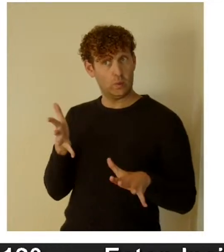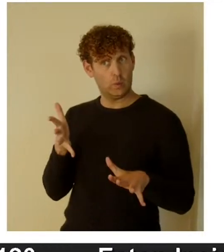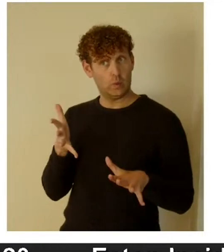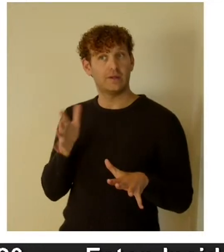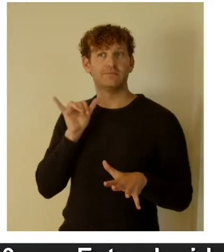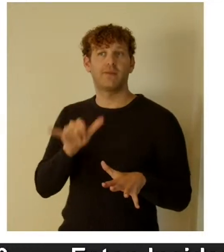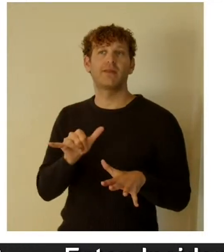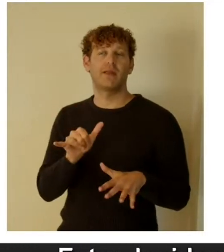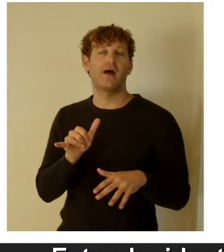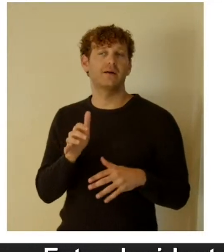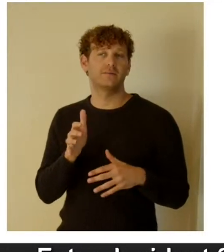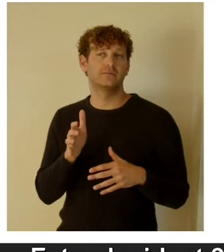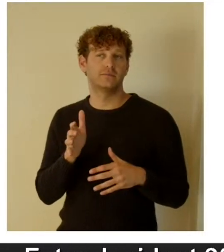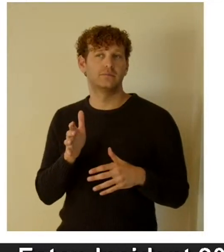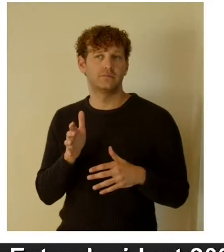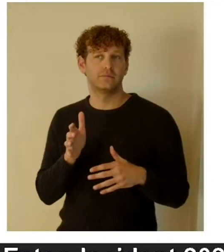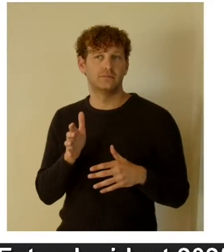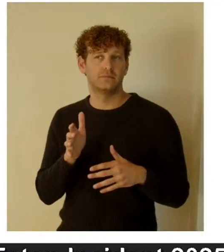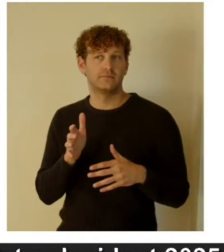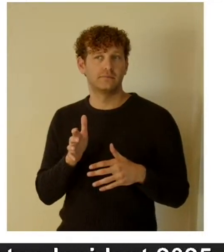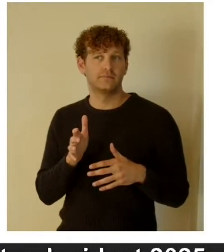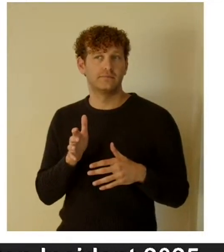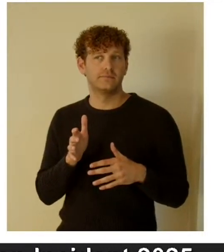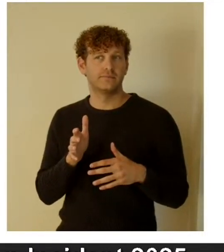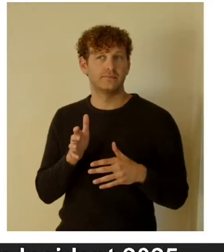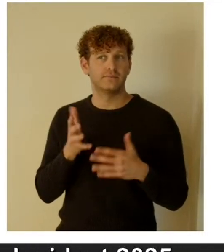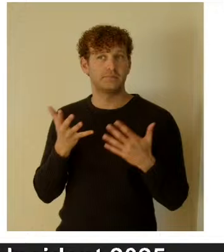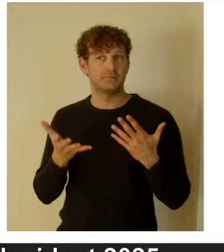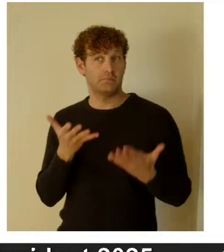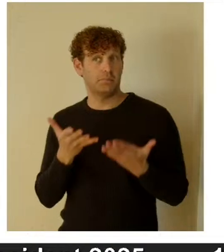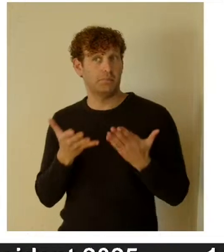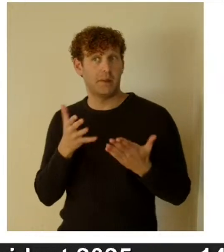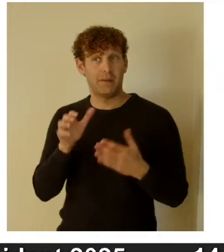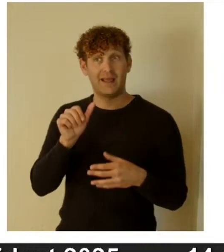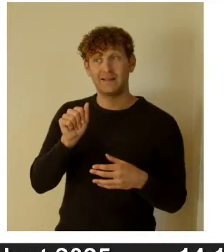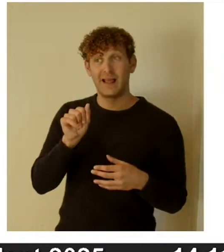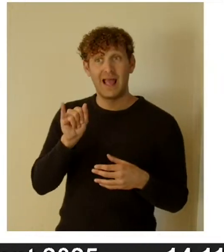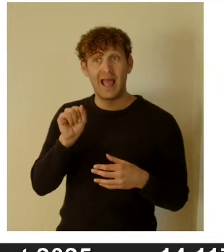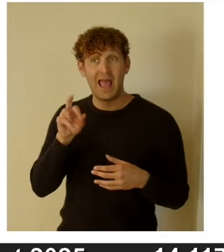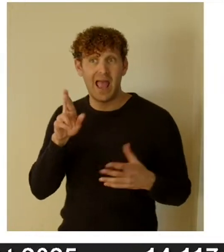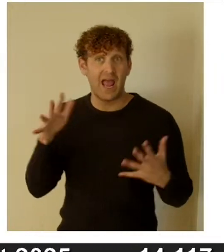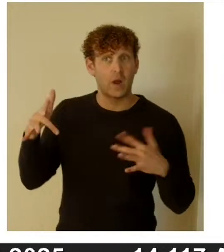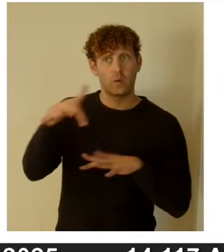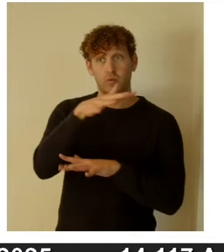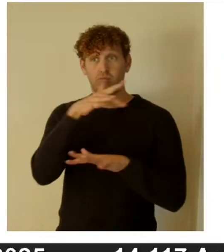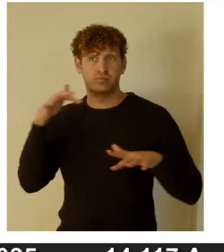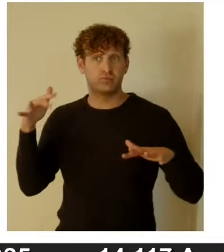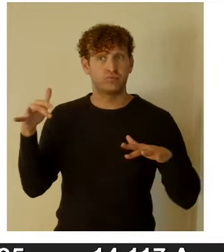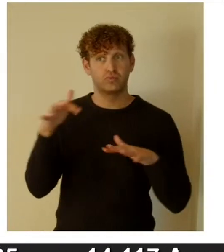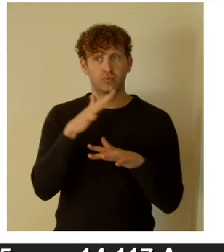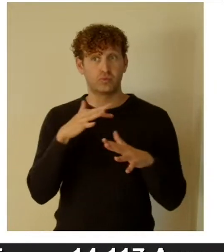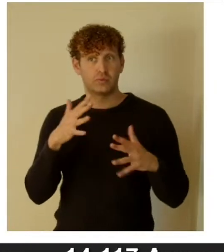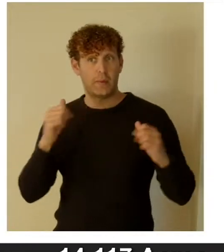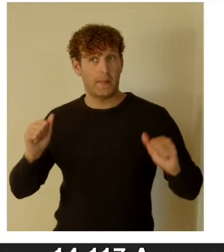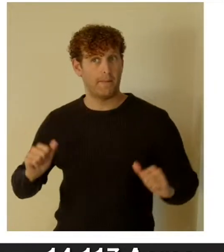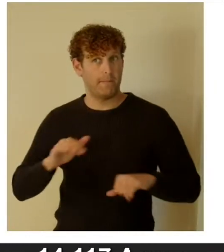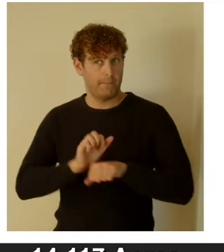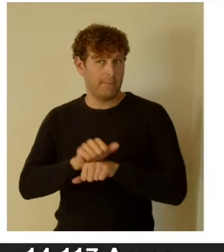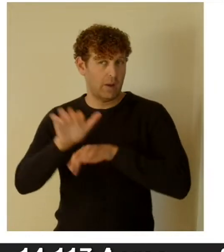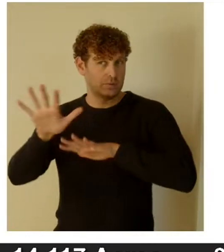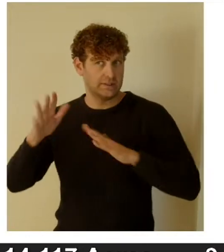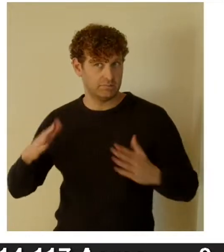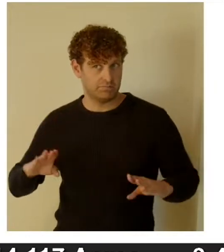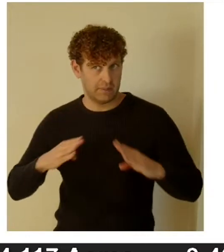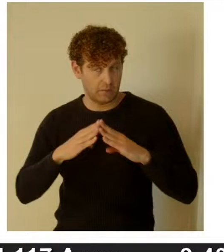that's basically rotating the air, and then we could see a little bit of a down. On the positive side of that is all through